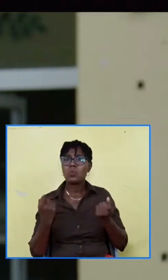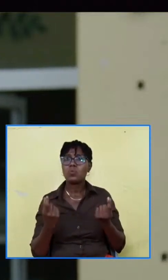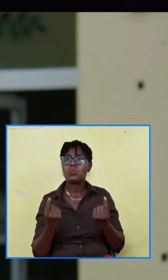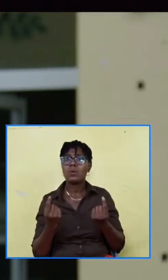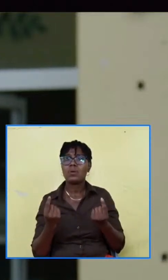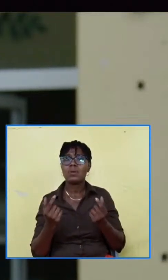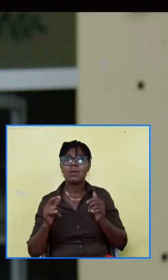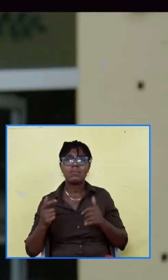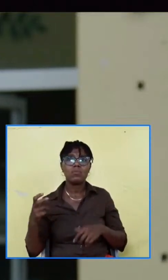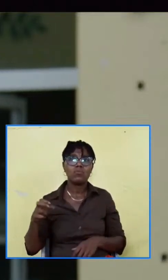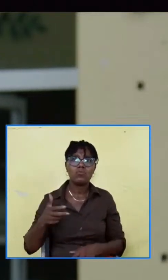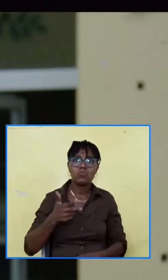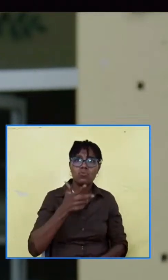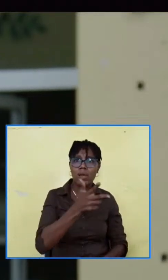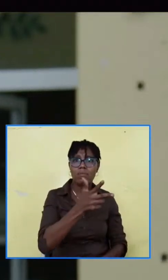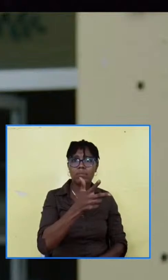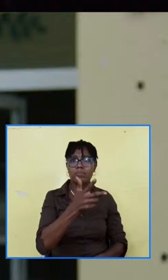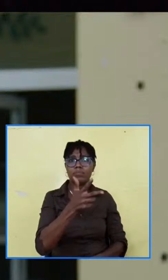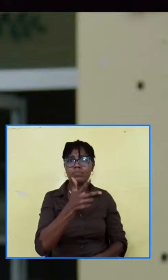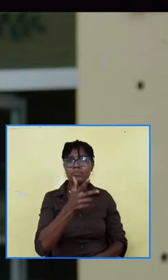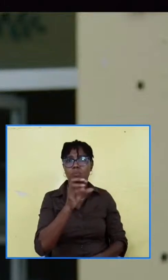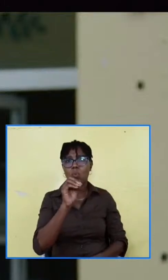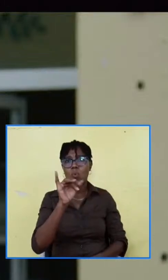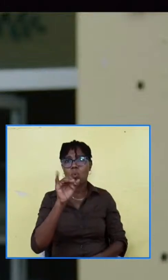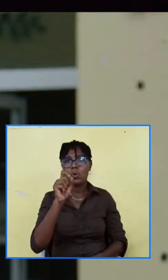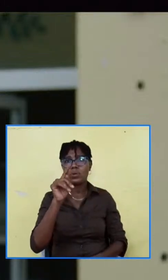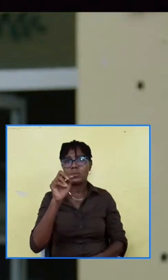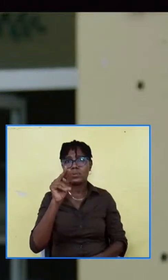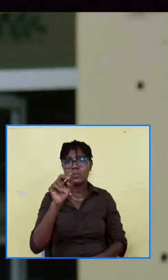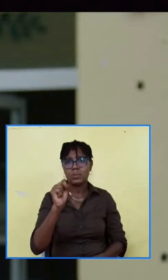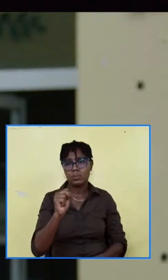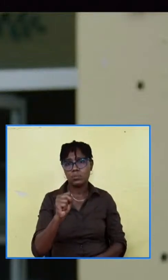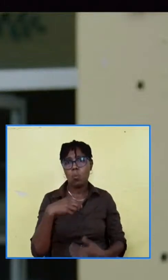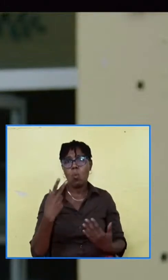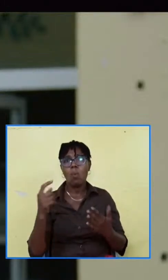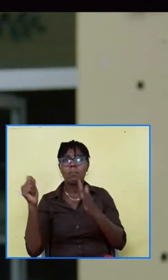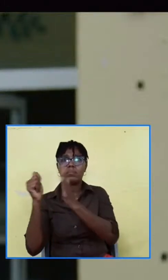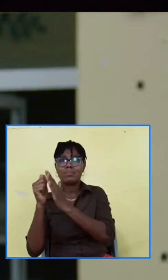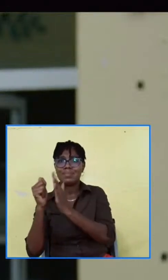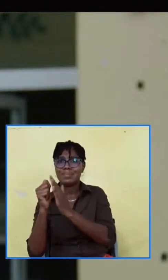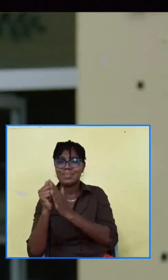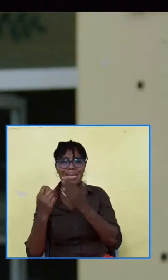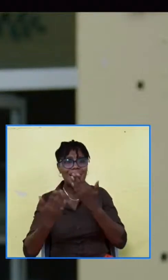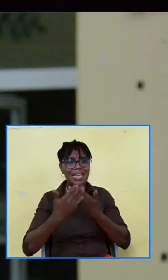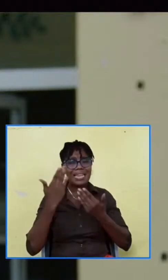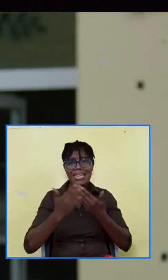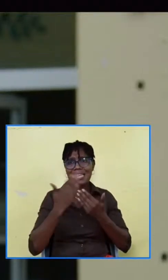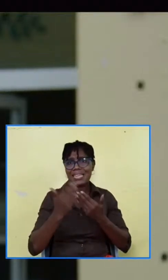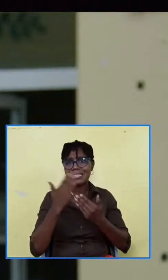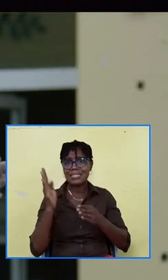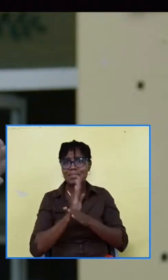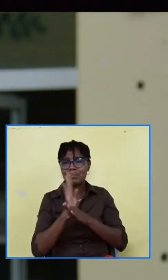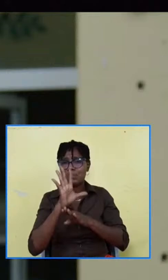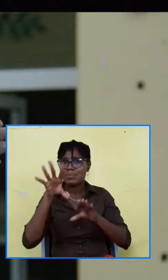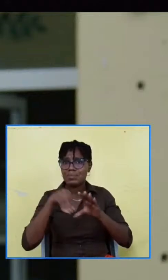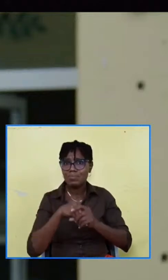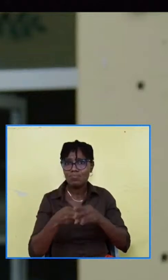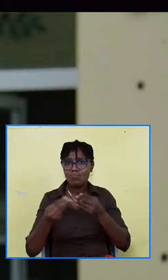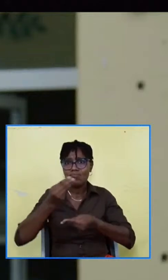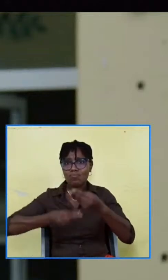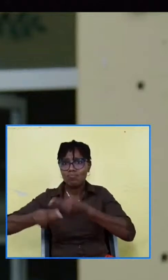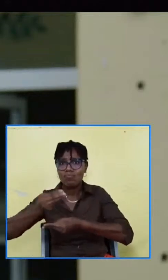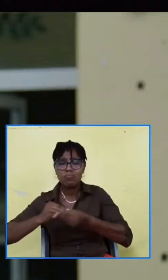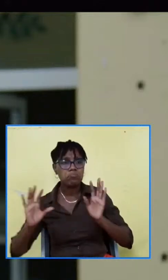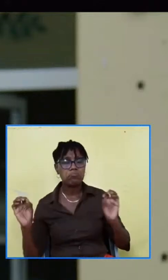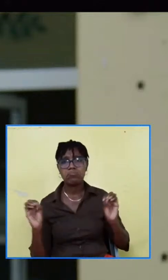town. It is not easy to transact business in Barbados. And this area